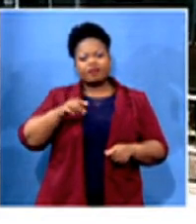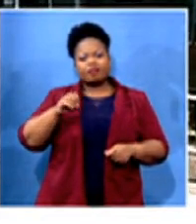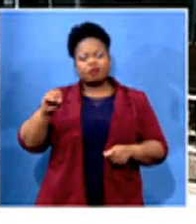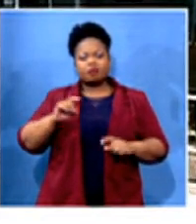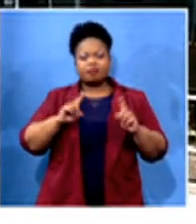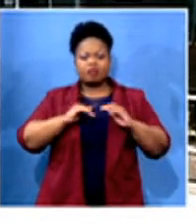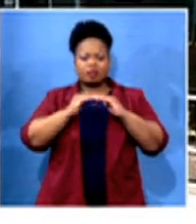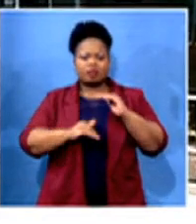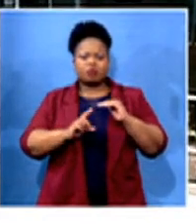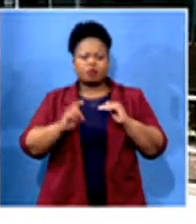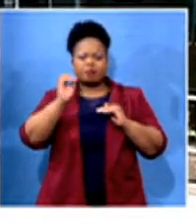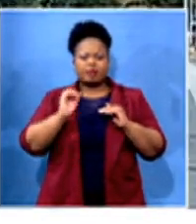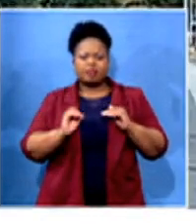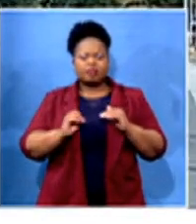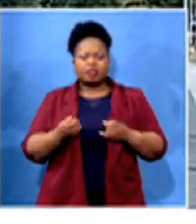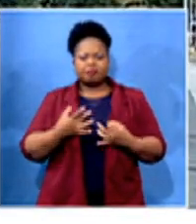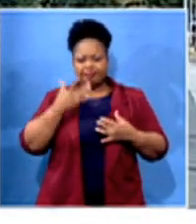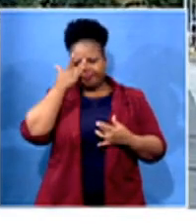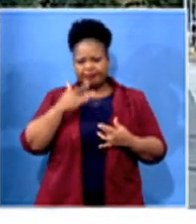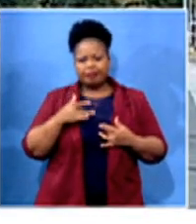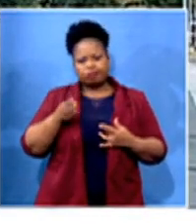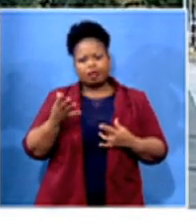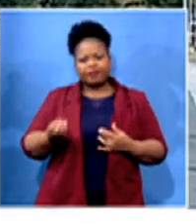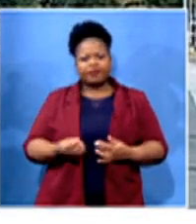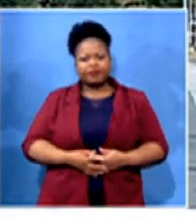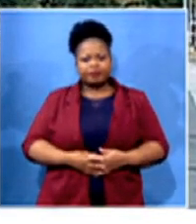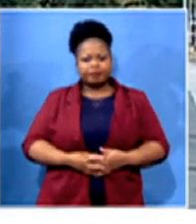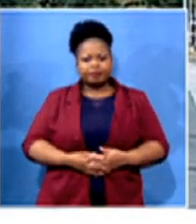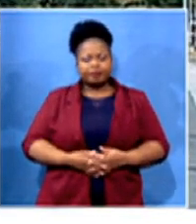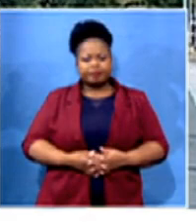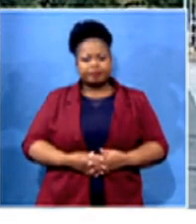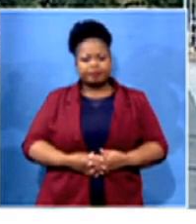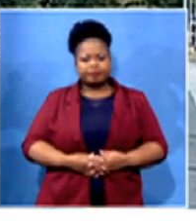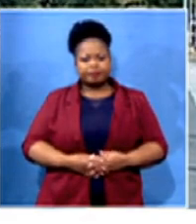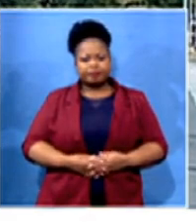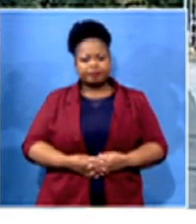of the town's population is infected. Anda Ngonji, SABC News, Cradock.